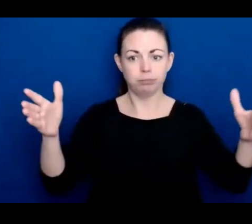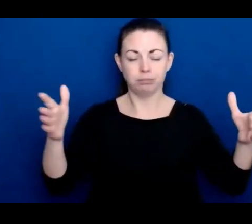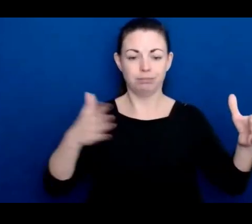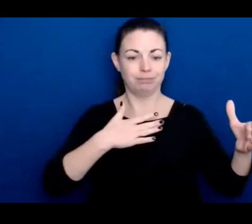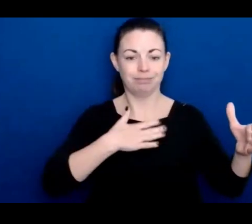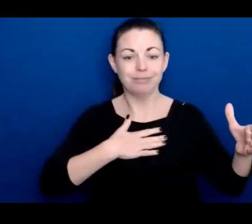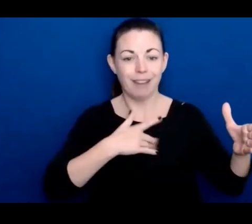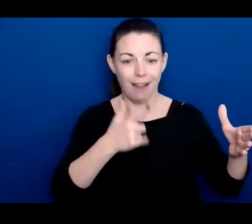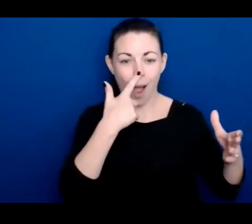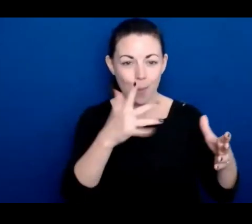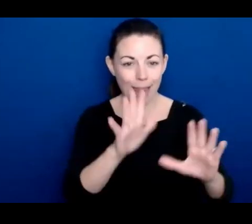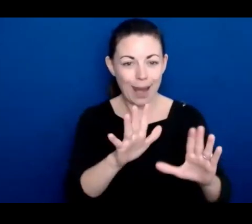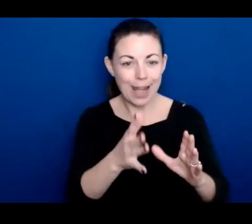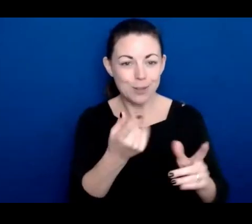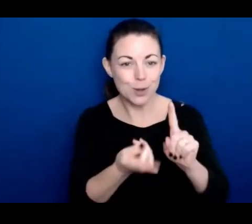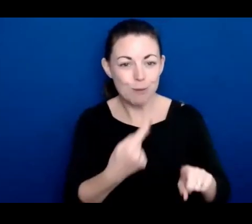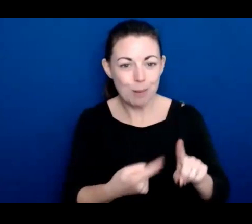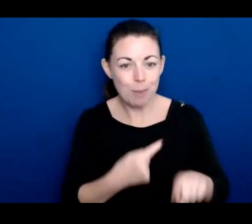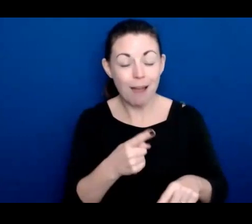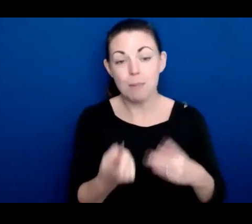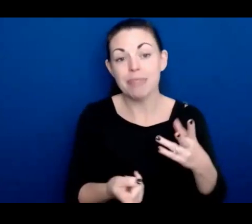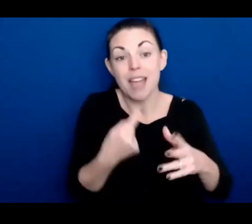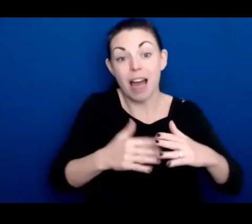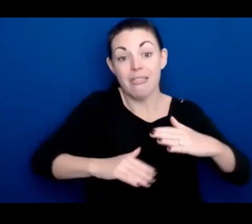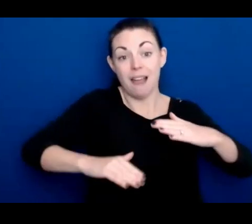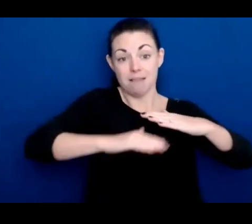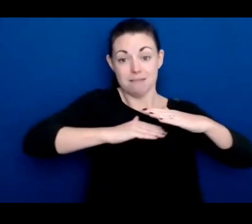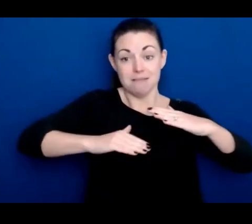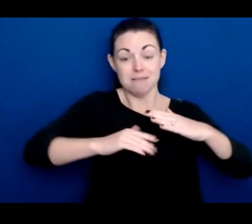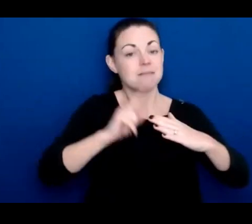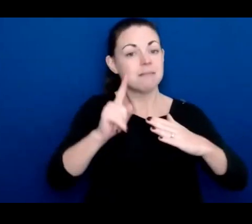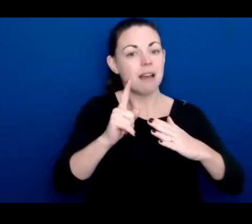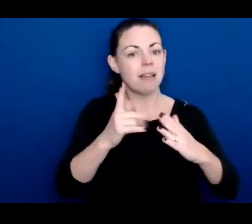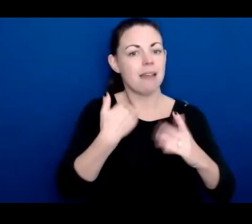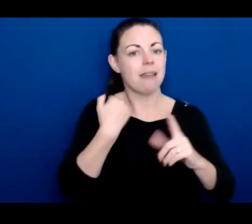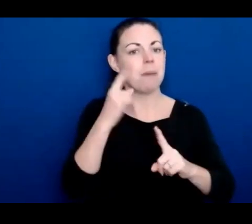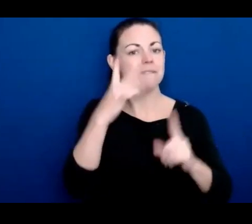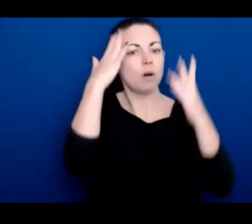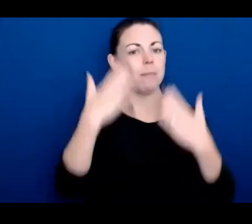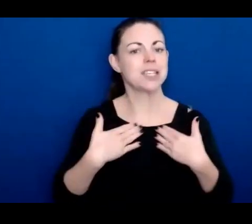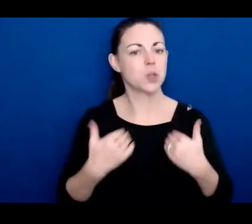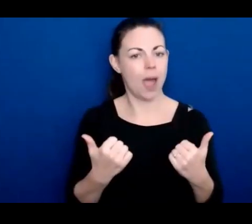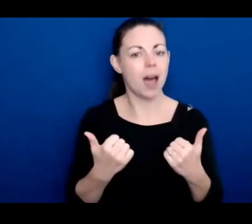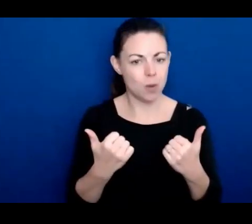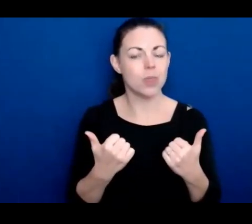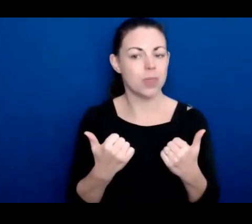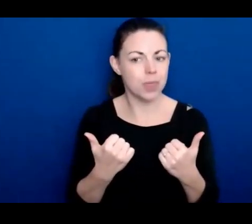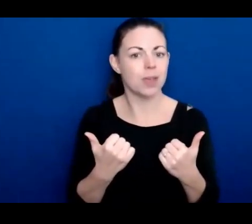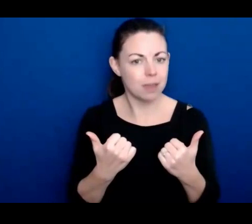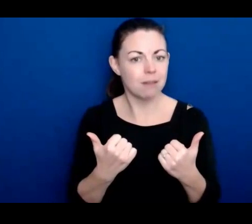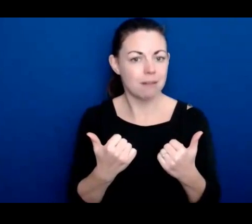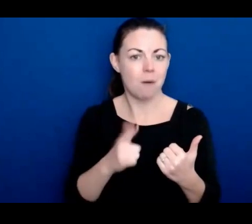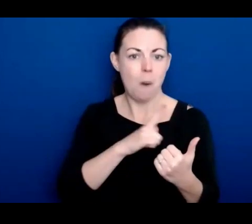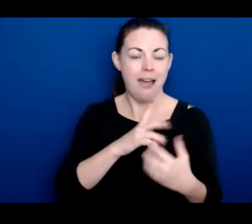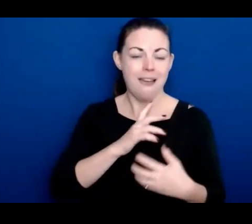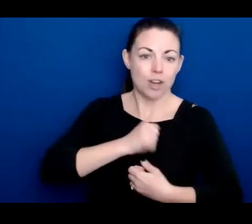somebody speak, the other layer of this is also the mental health impact that this can have, and very sort of brings frustration,